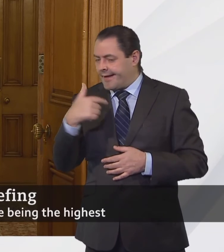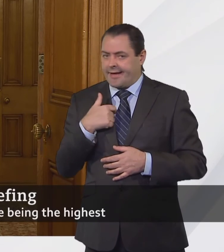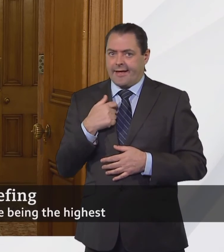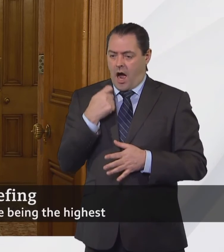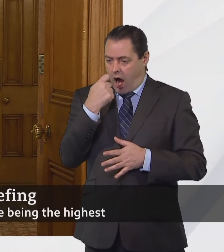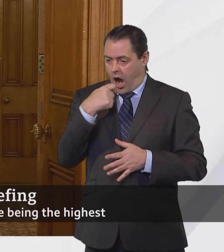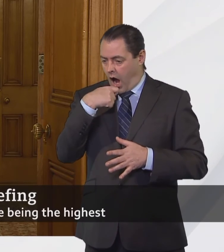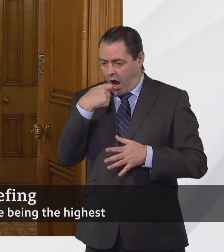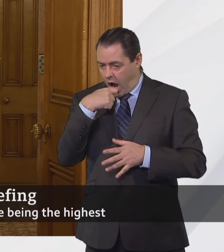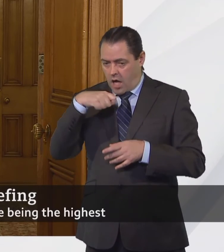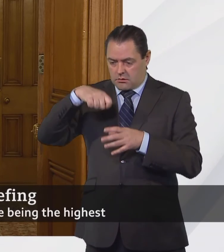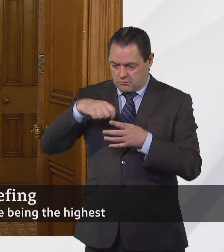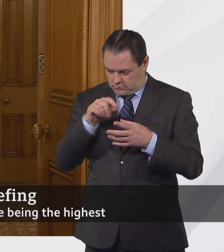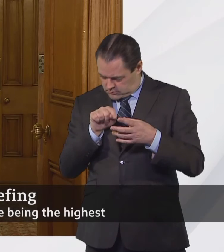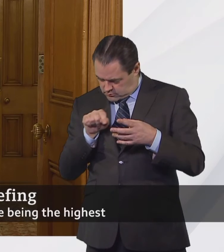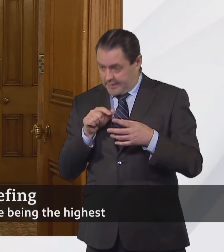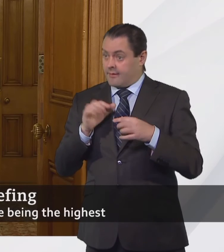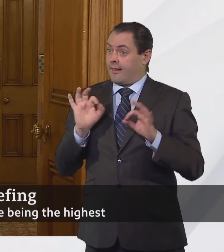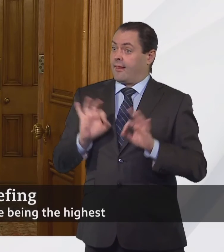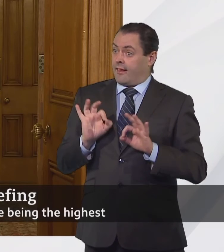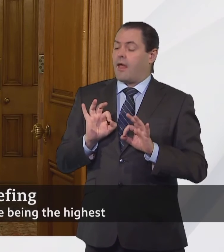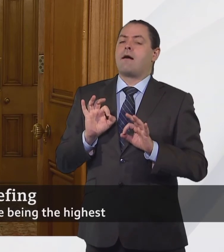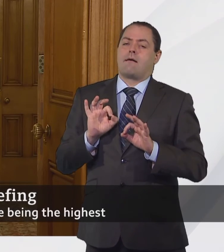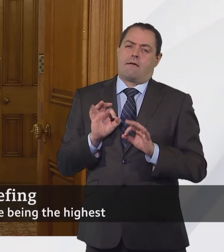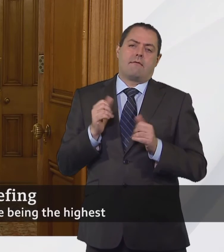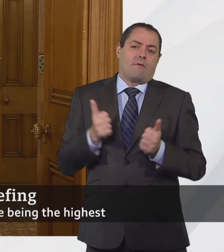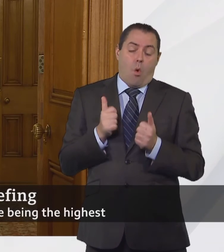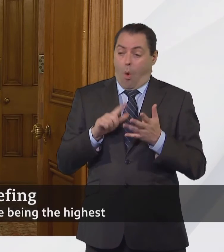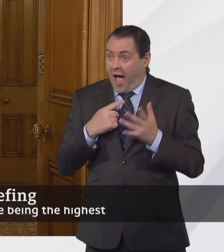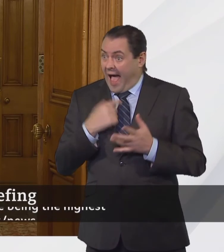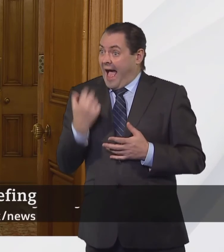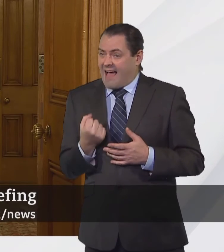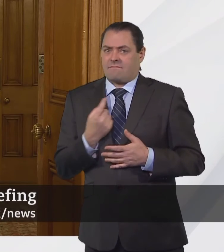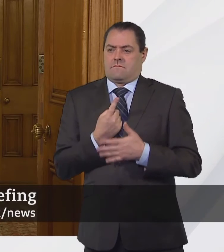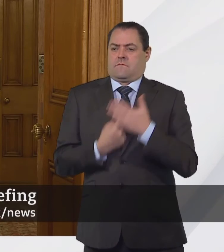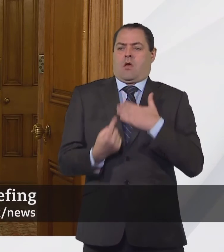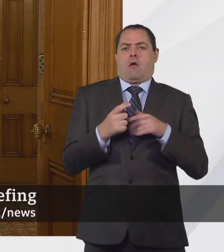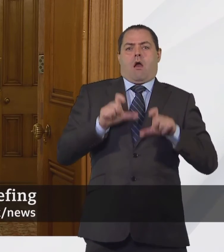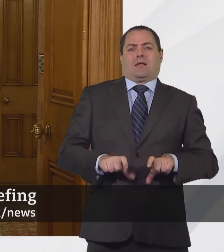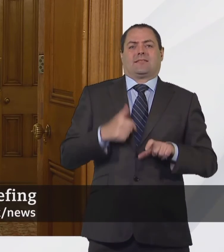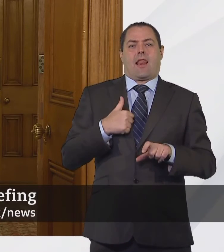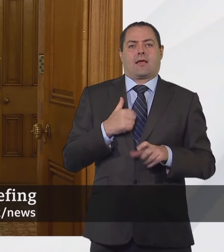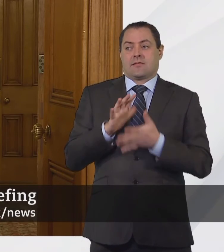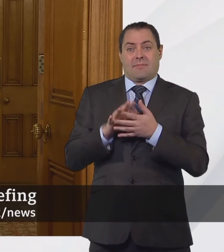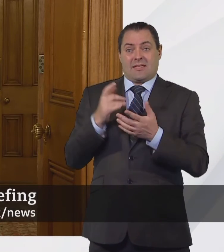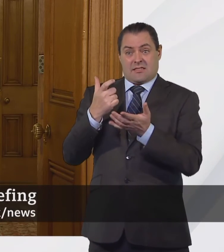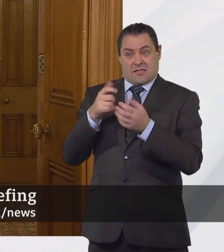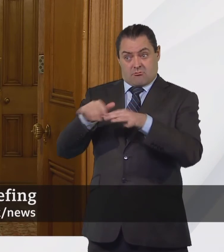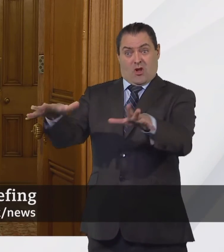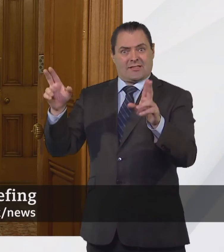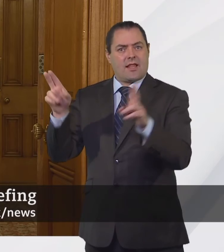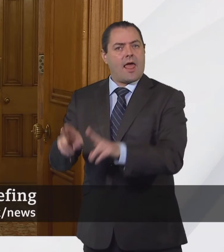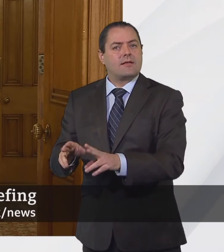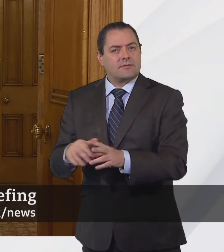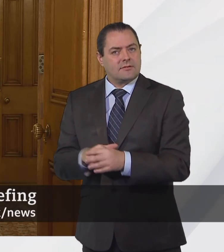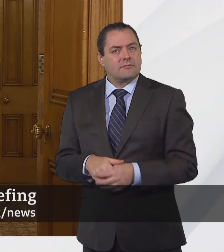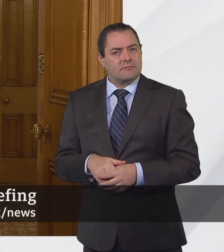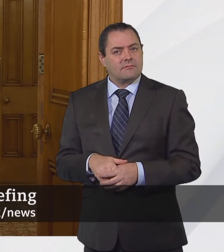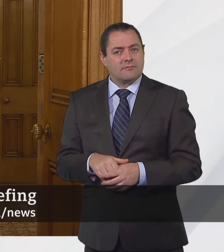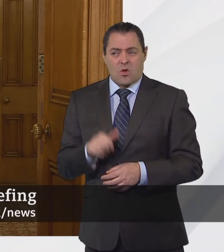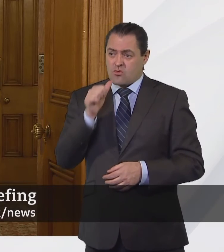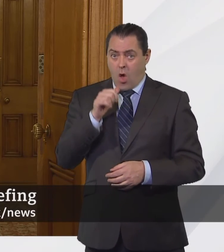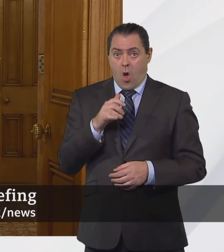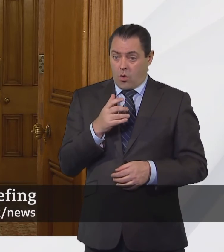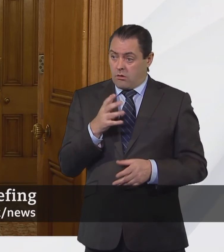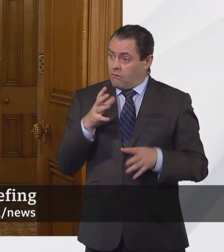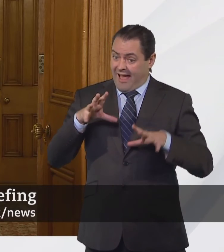reducing the R. And the truth is that at least 1 in 3 people with COVID have no